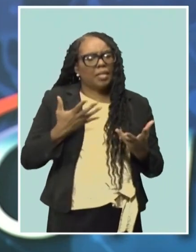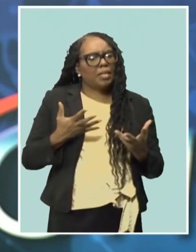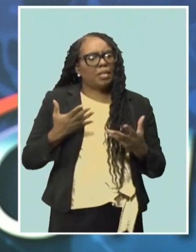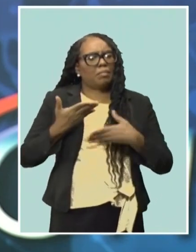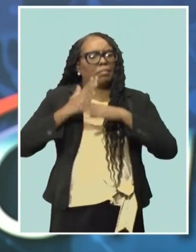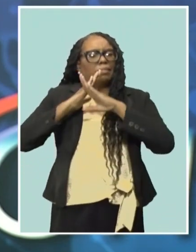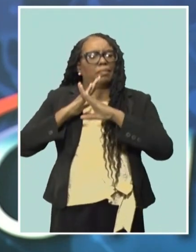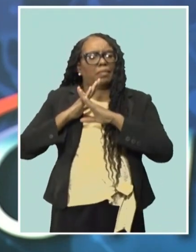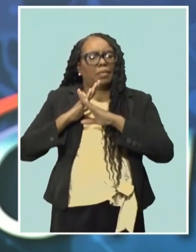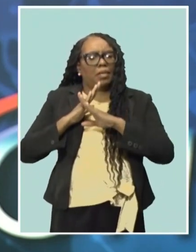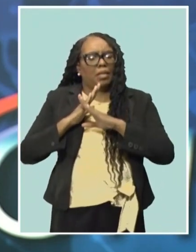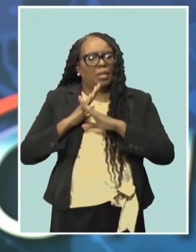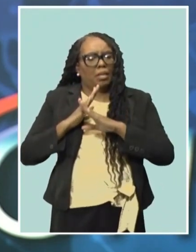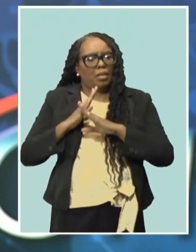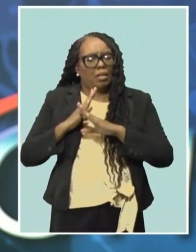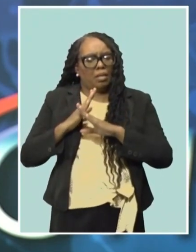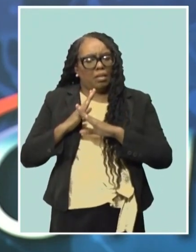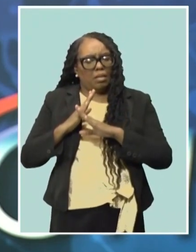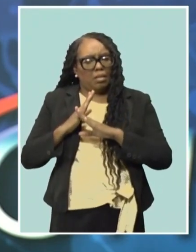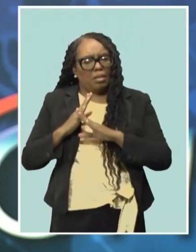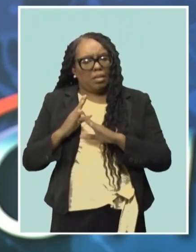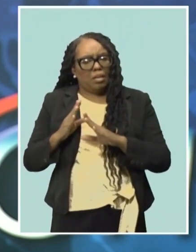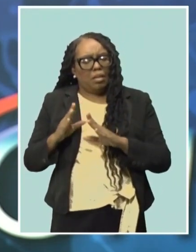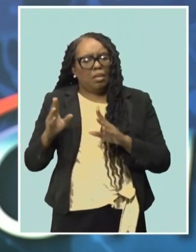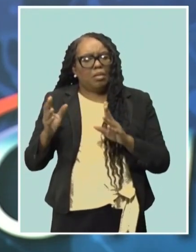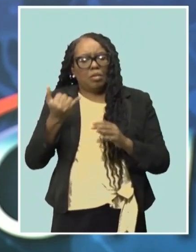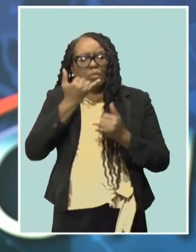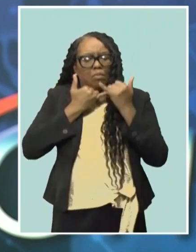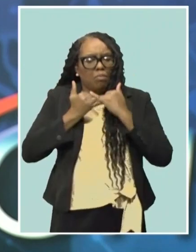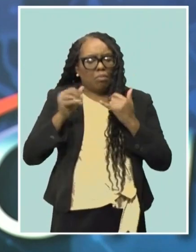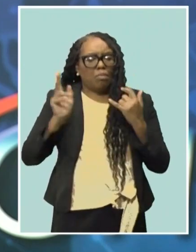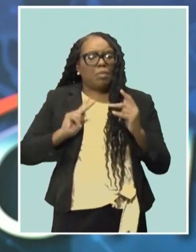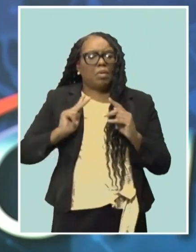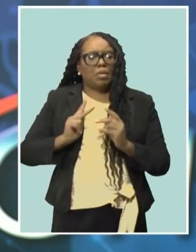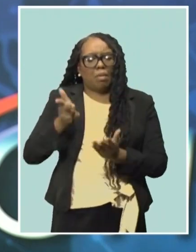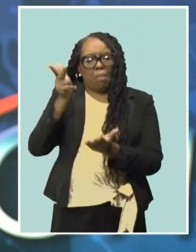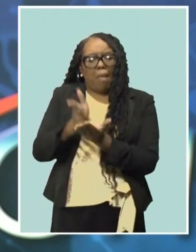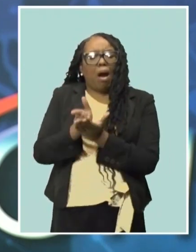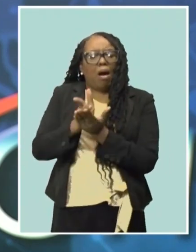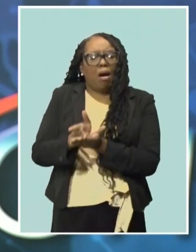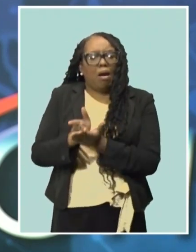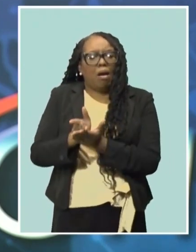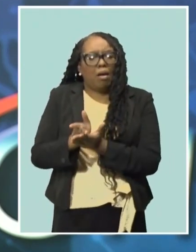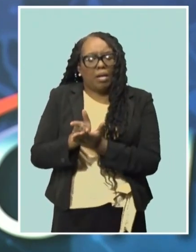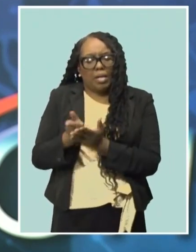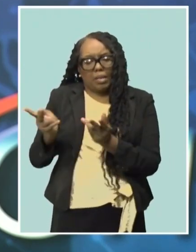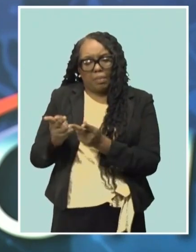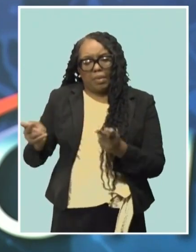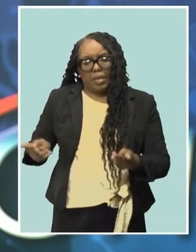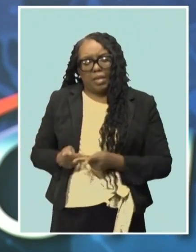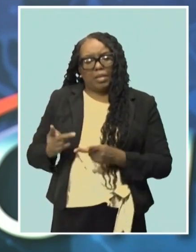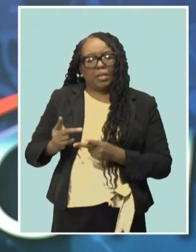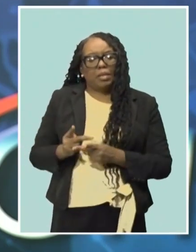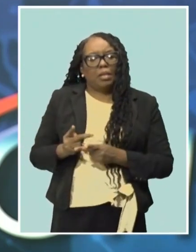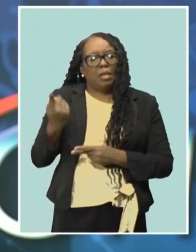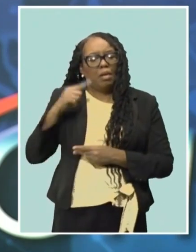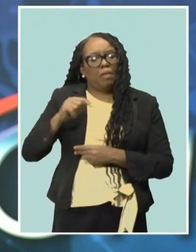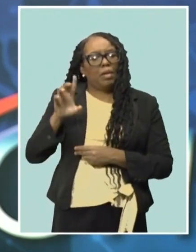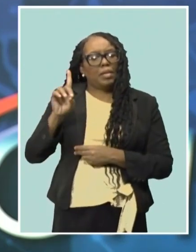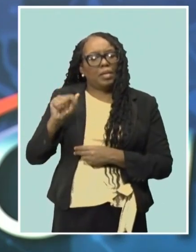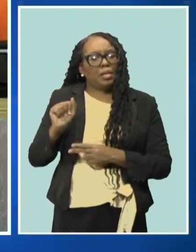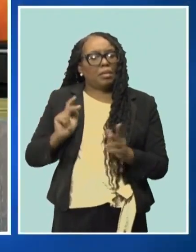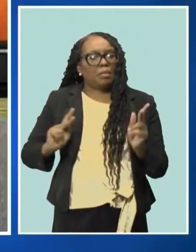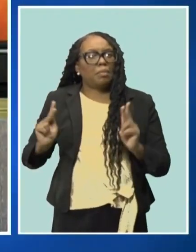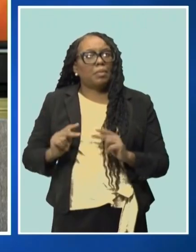they seek to prevent the unauthorized people from parking in spaces designated for people with disabilities.